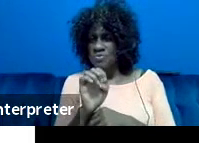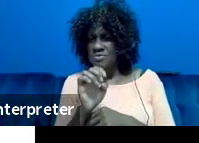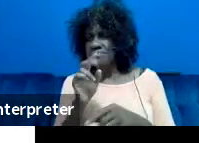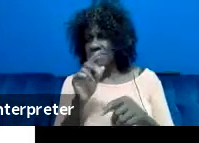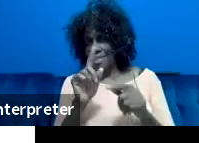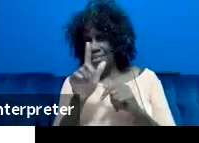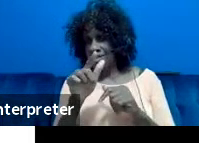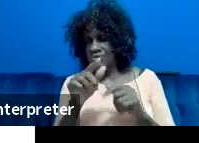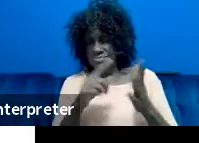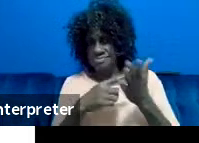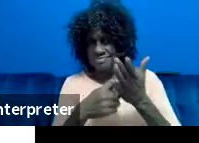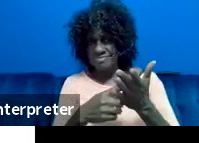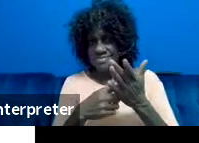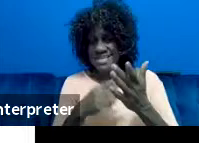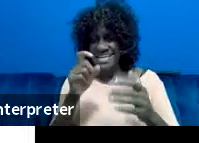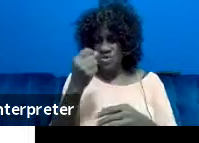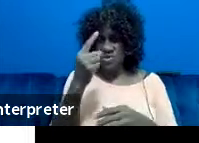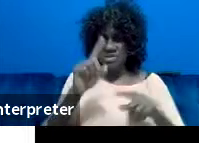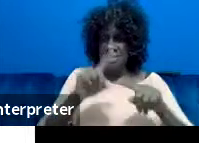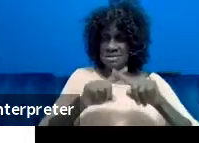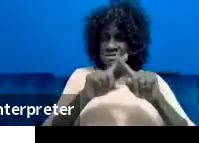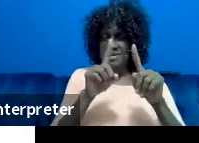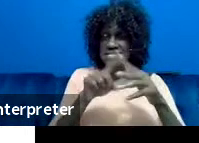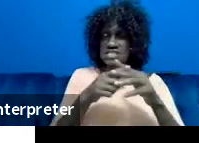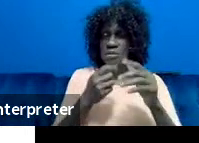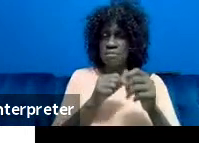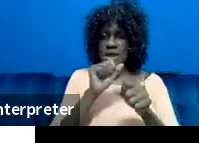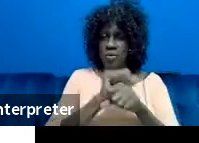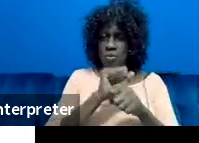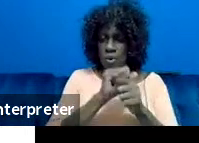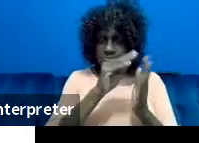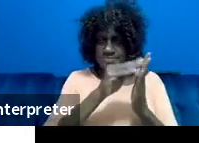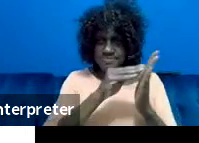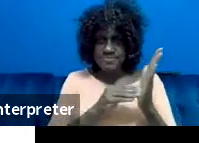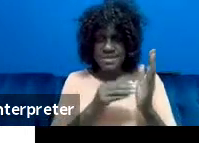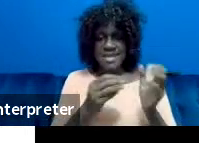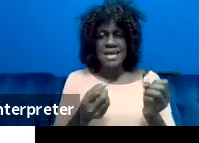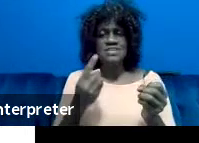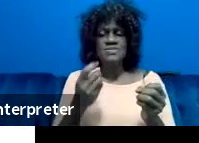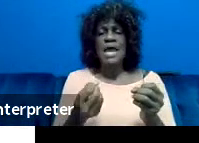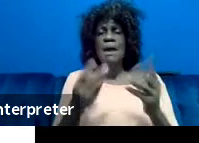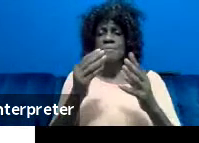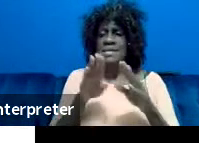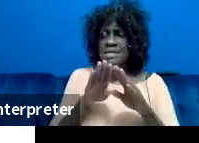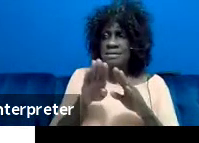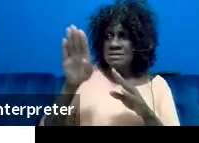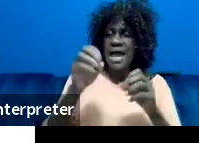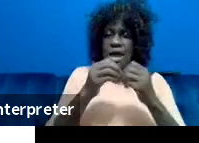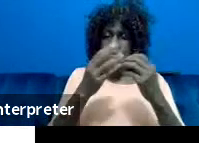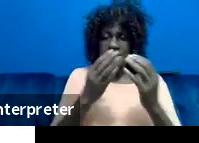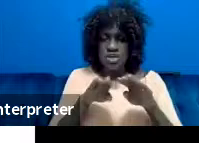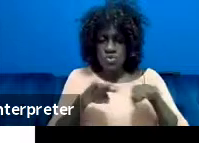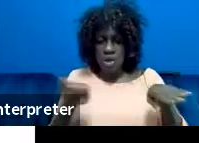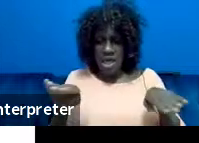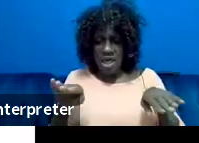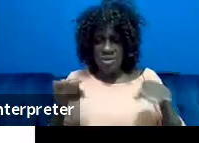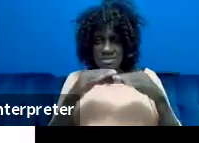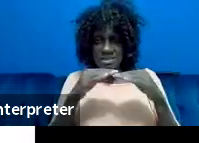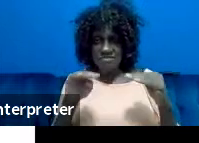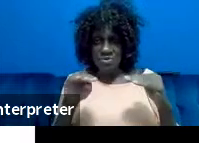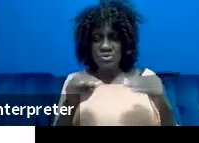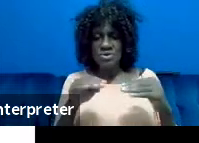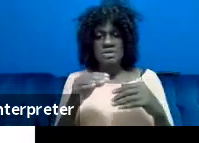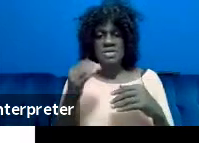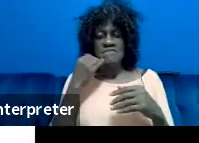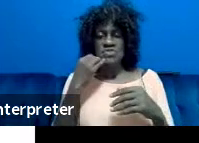understand the differences so that I can start my worksheet, kind of understand how many elevated, how many ground level, or if you're trying to bid